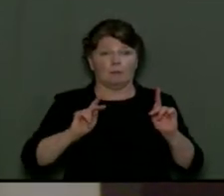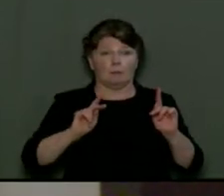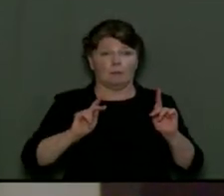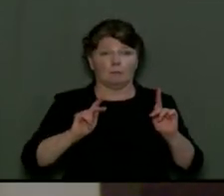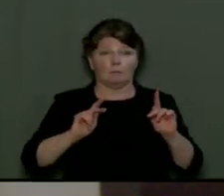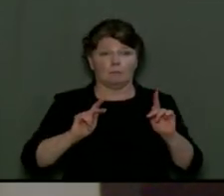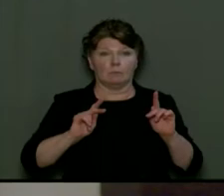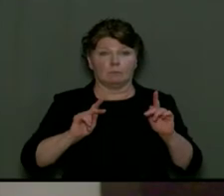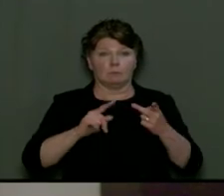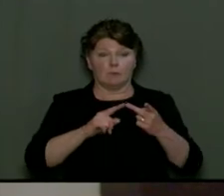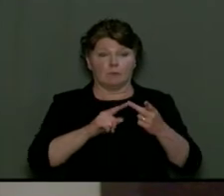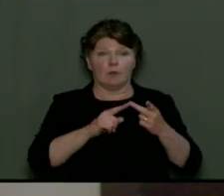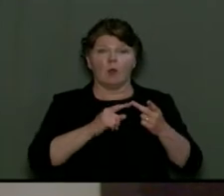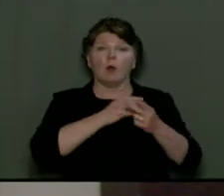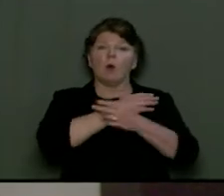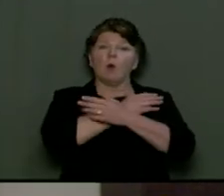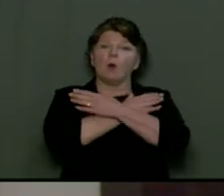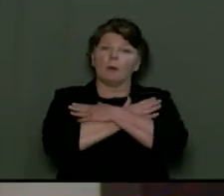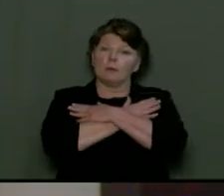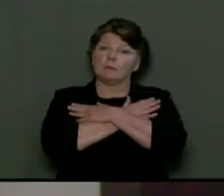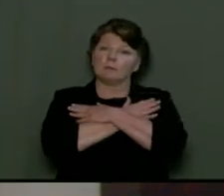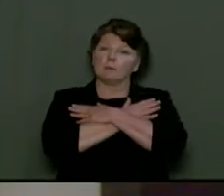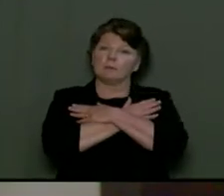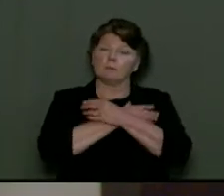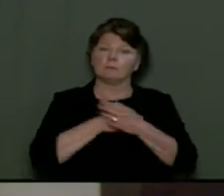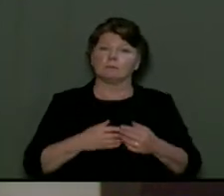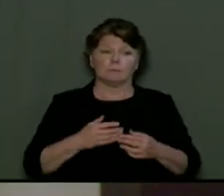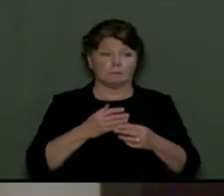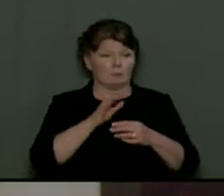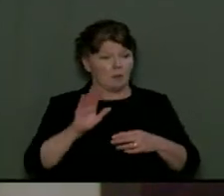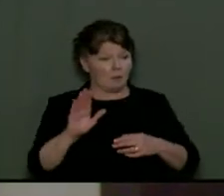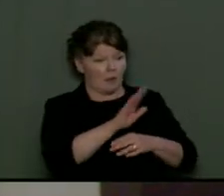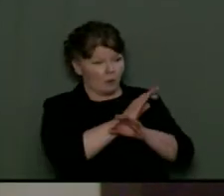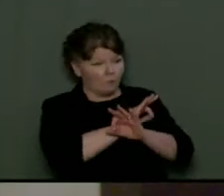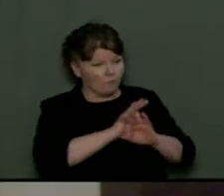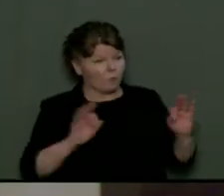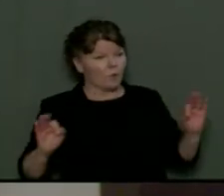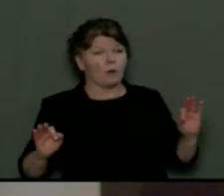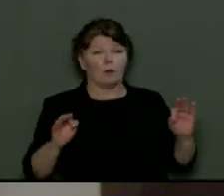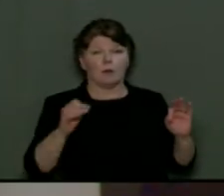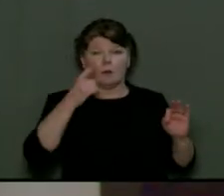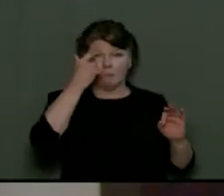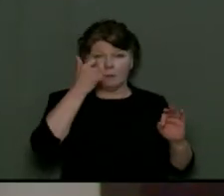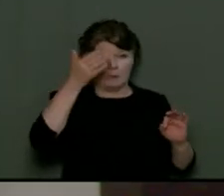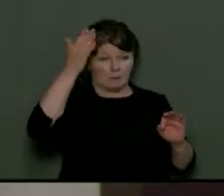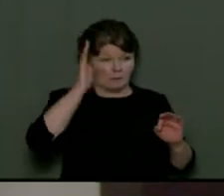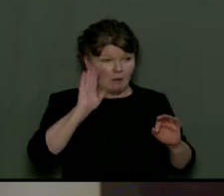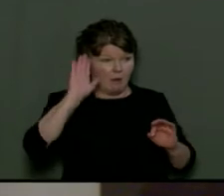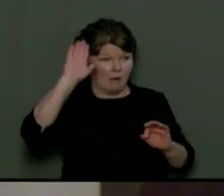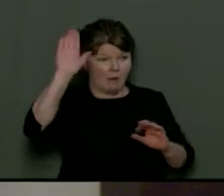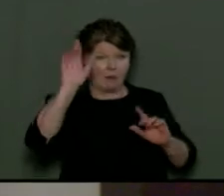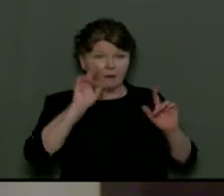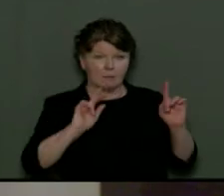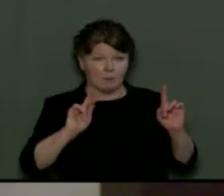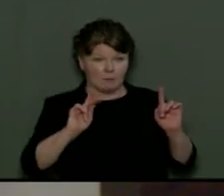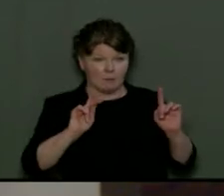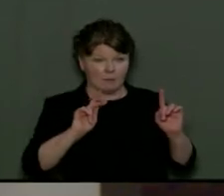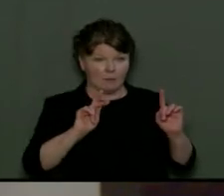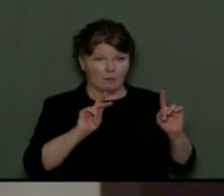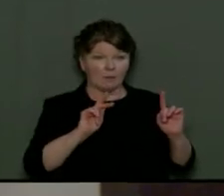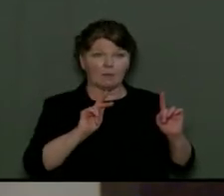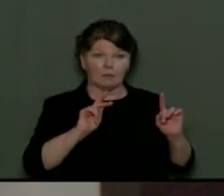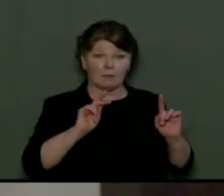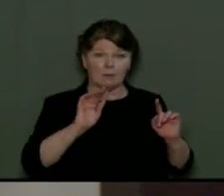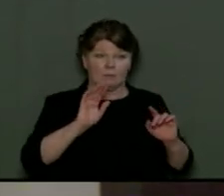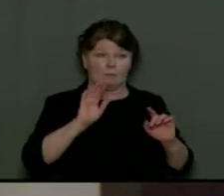meant rest. They were free because they were God's people. God's